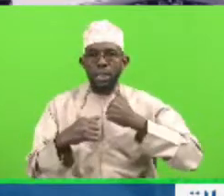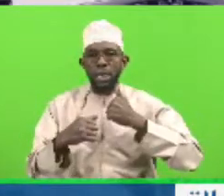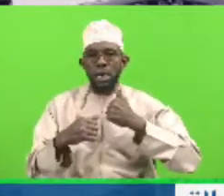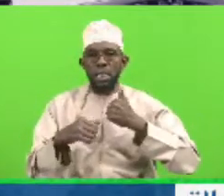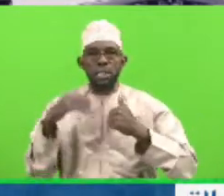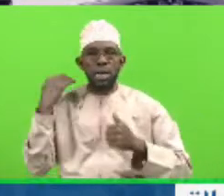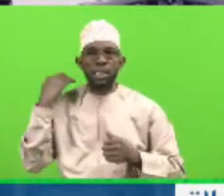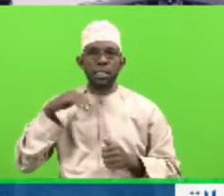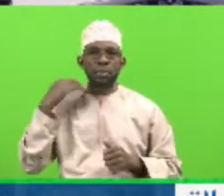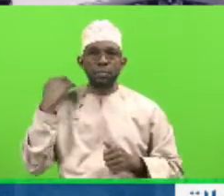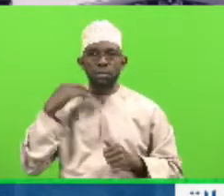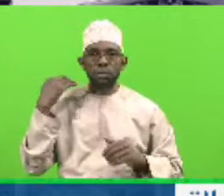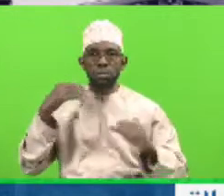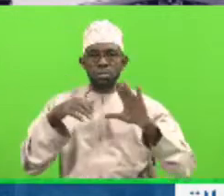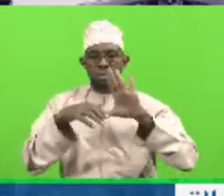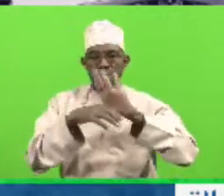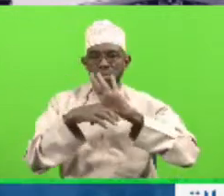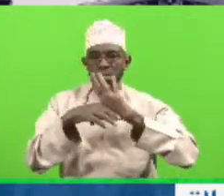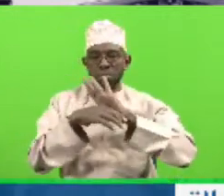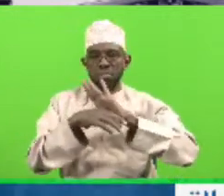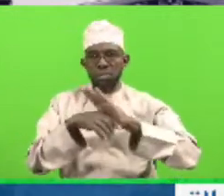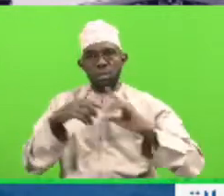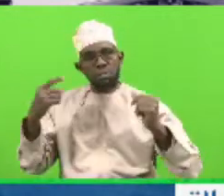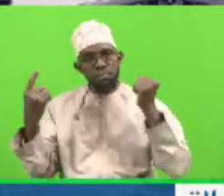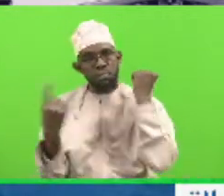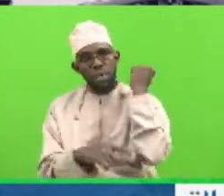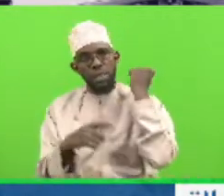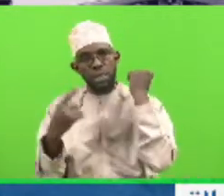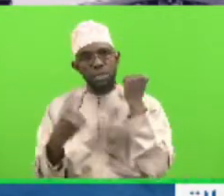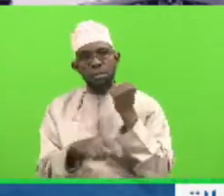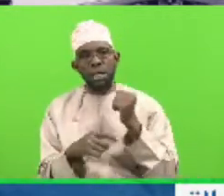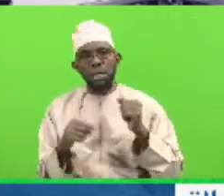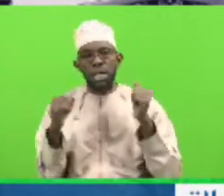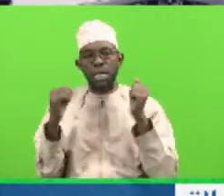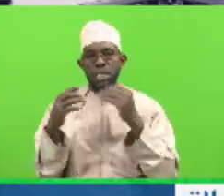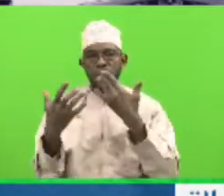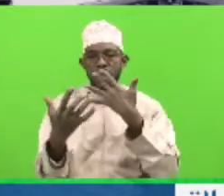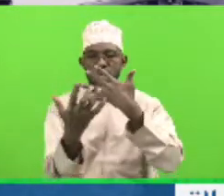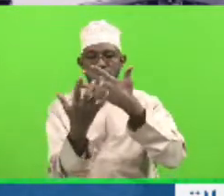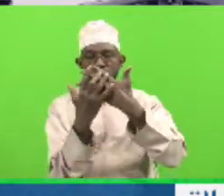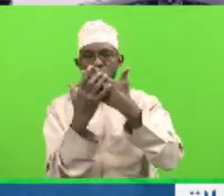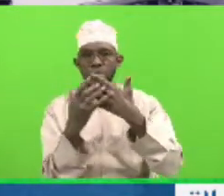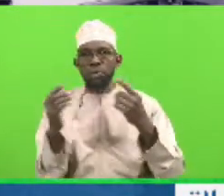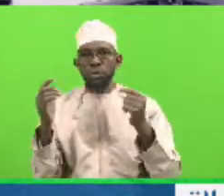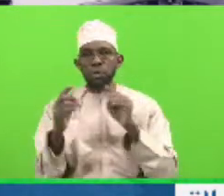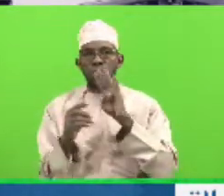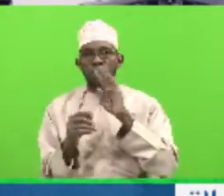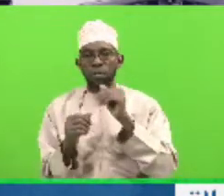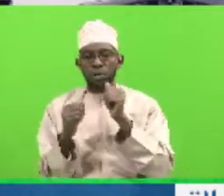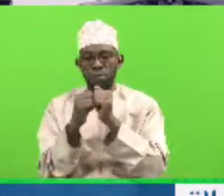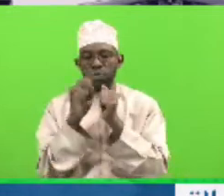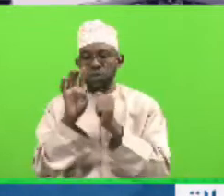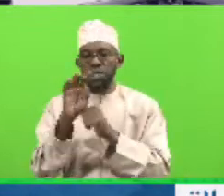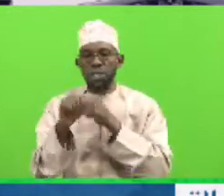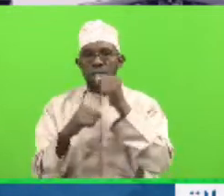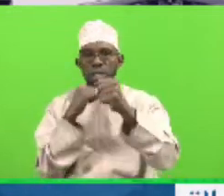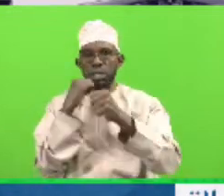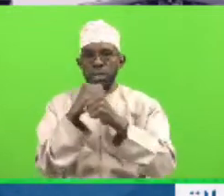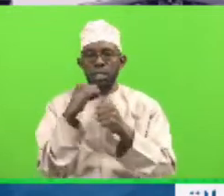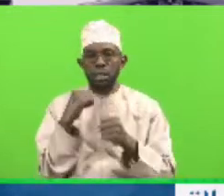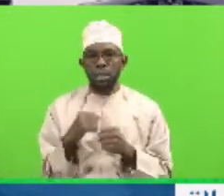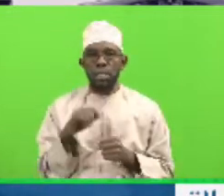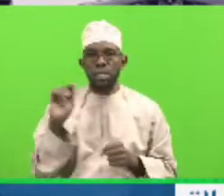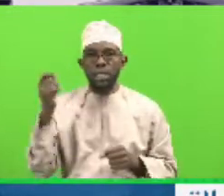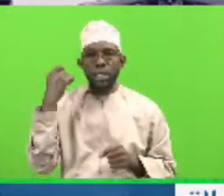a crime punishable by a jail sentence of up to 14 years.